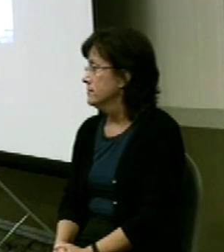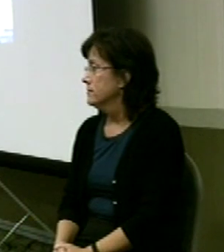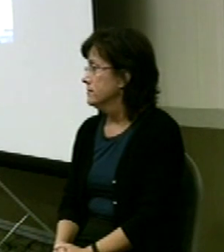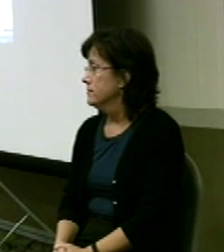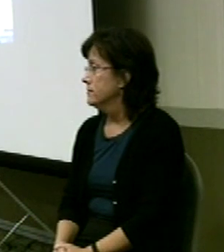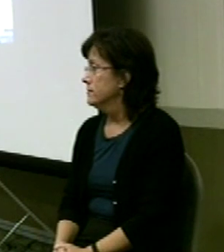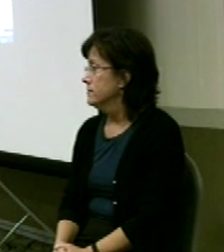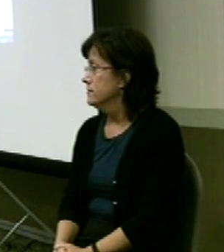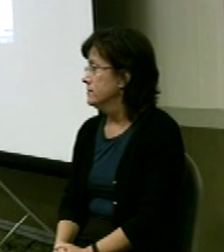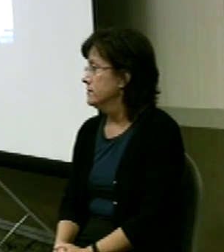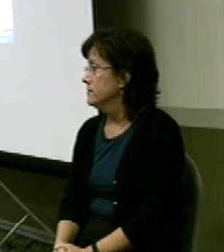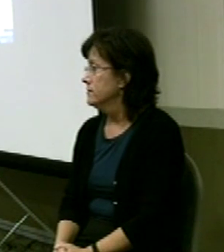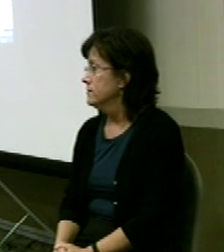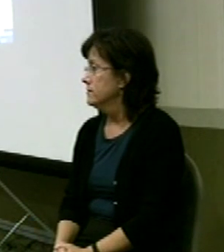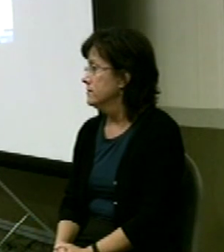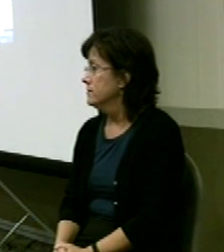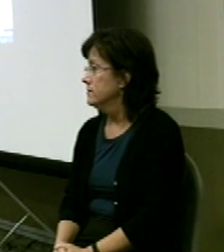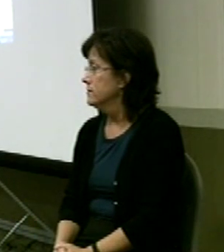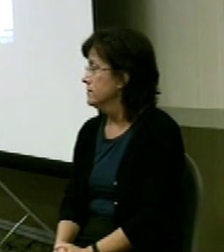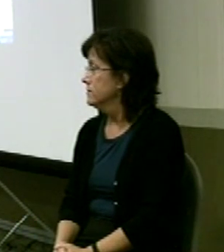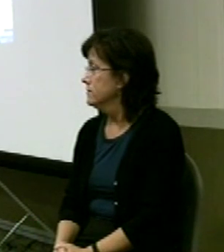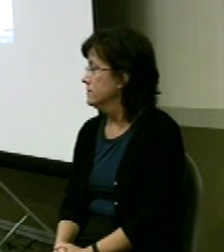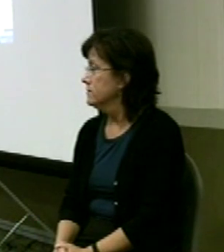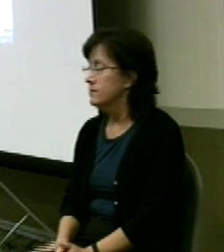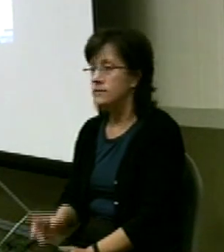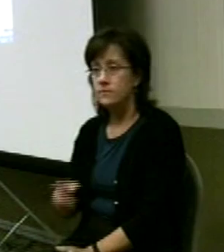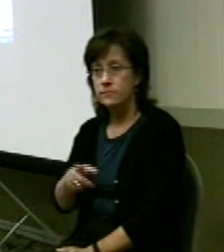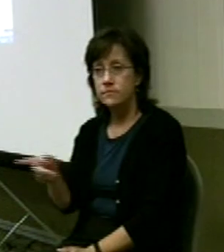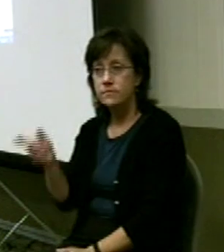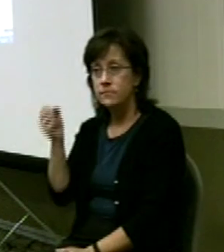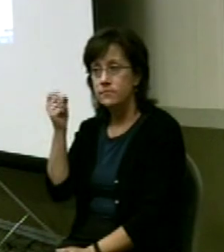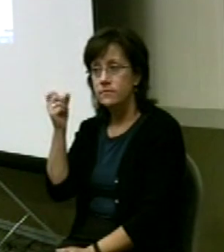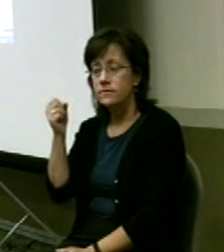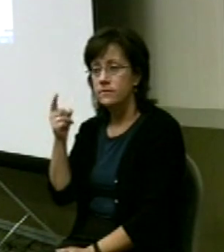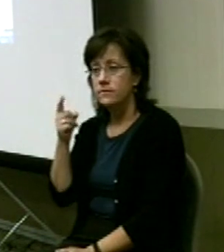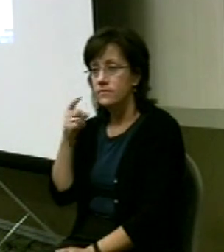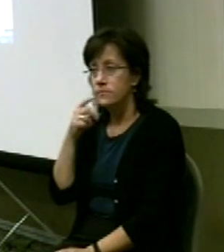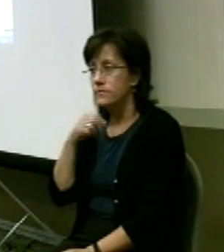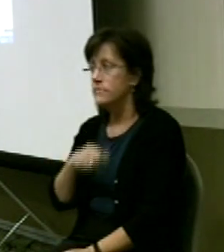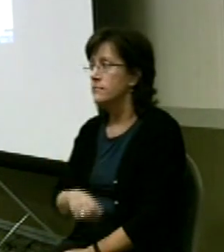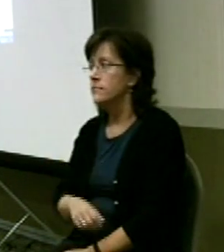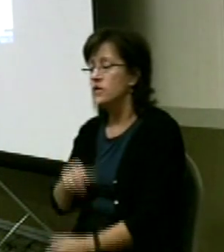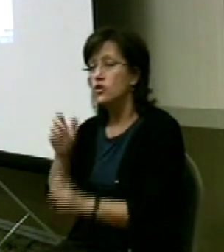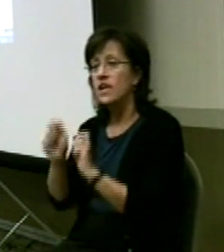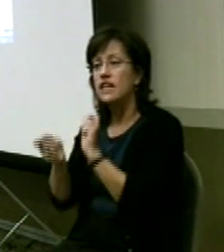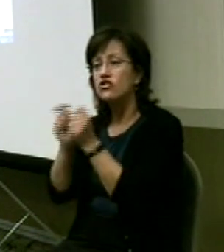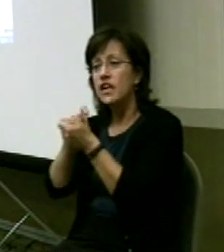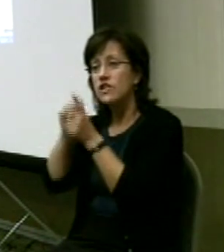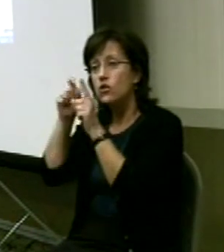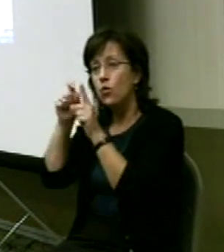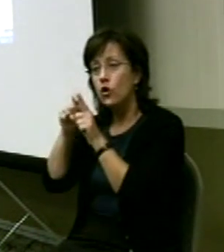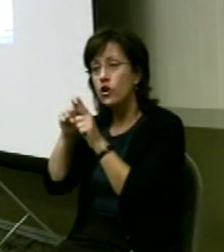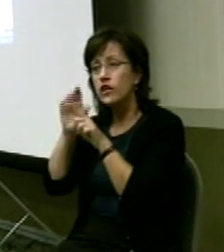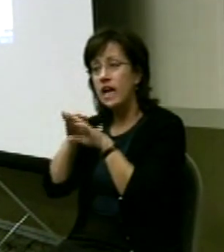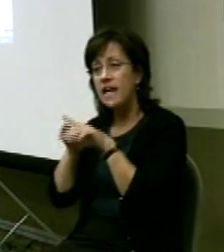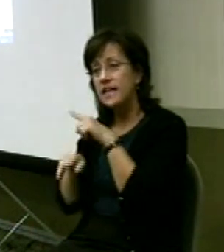Do you all understand that you can change the words on here and not change the function of what it's doing? Okay, good.